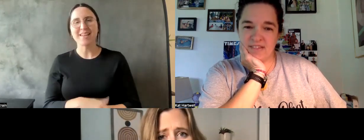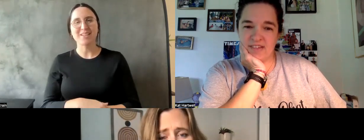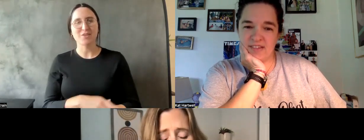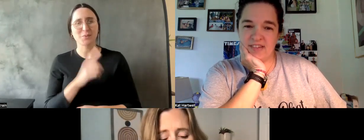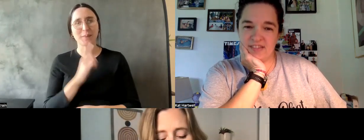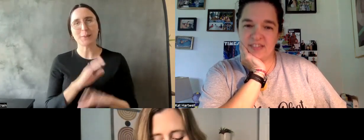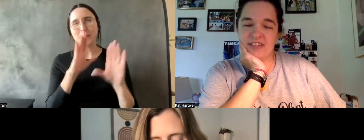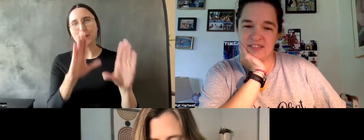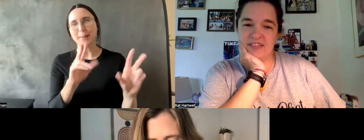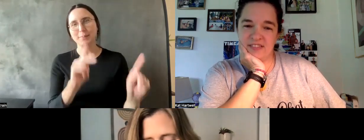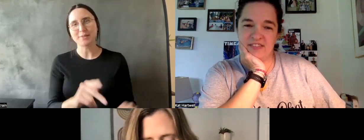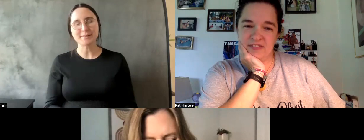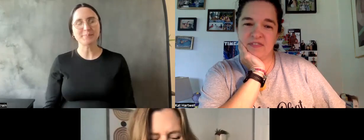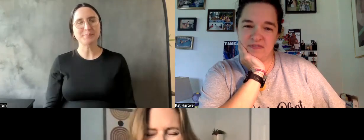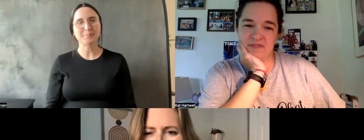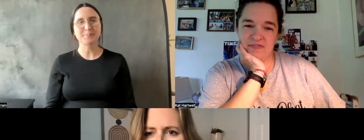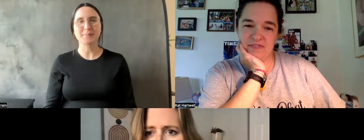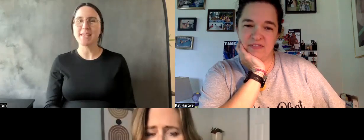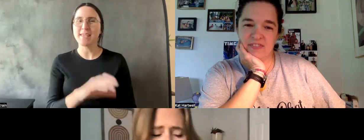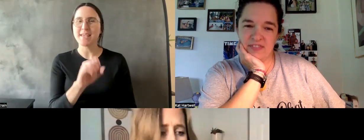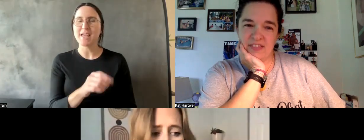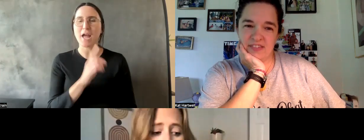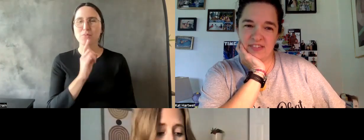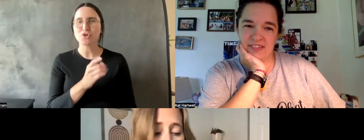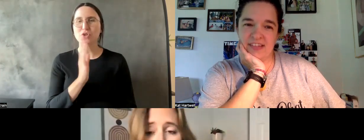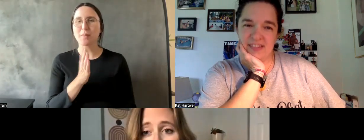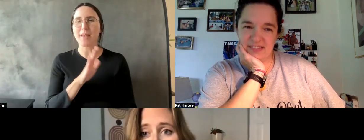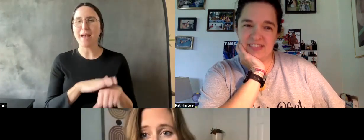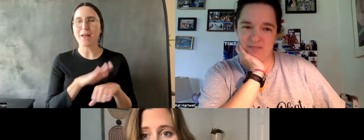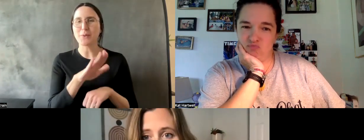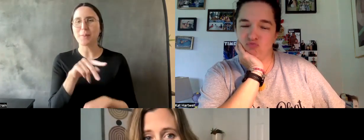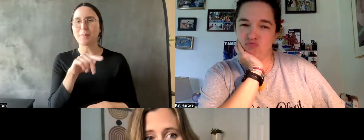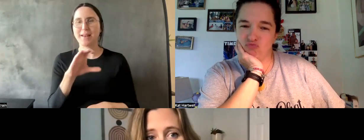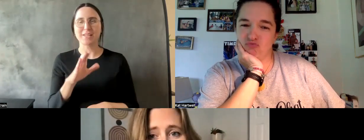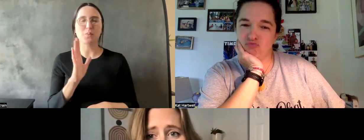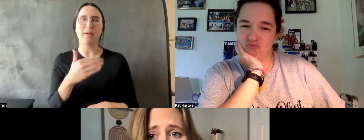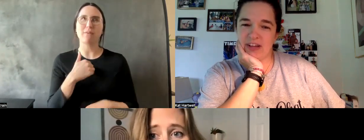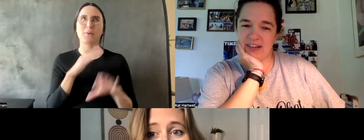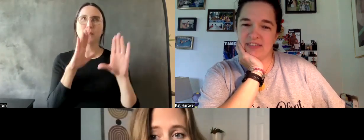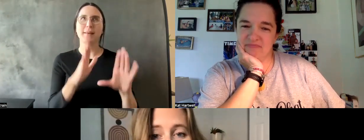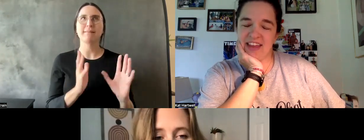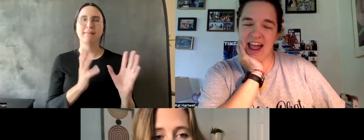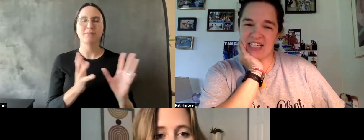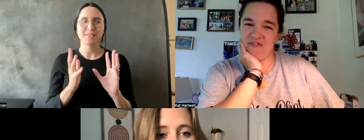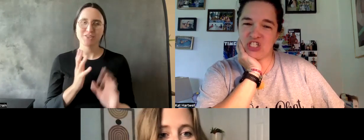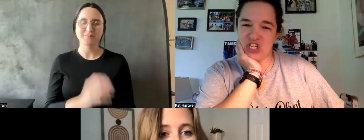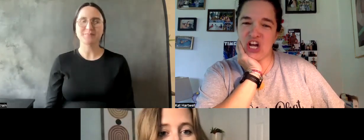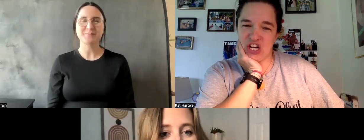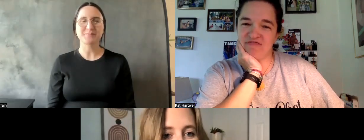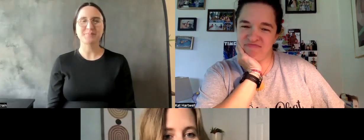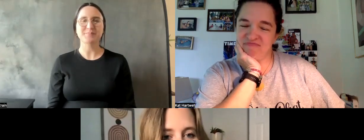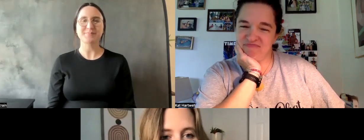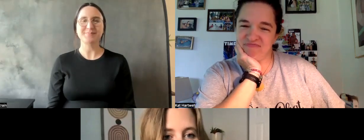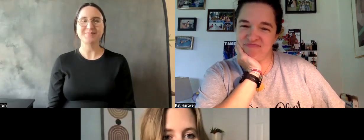really great person. So yeah, you'll get her on and that'll be a great conversation for sure. She's great. Yeah, She's great.